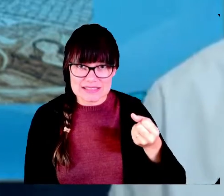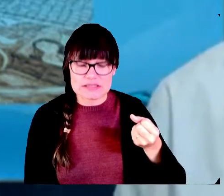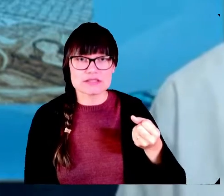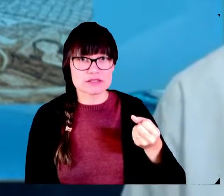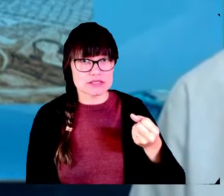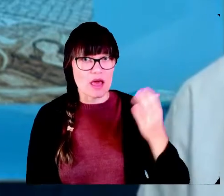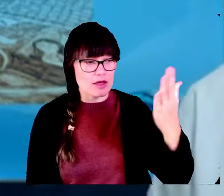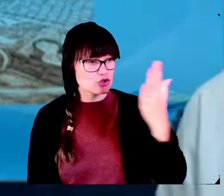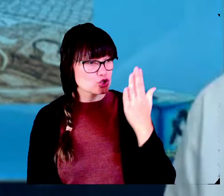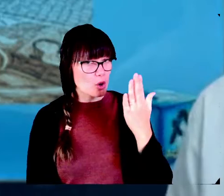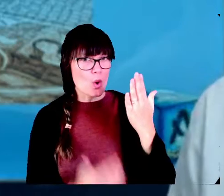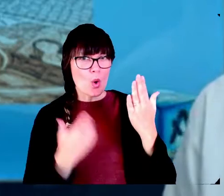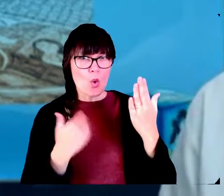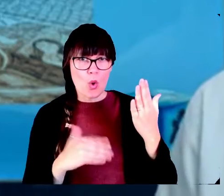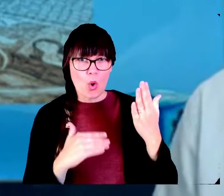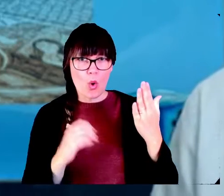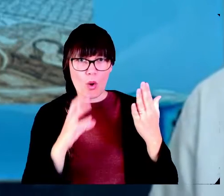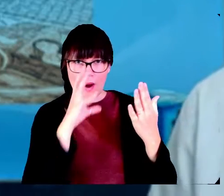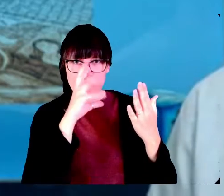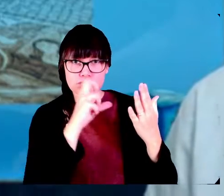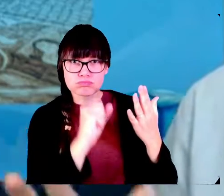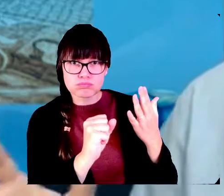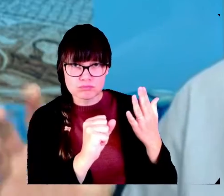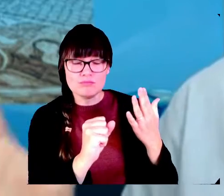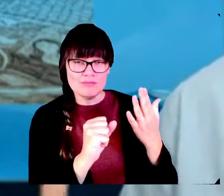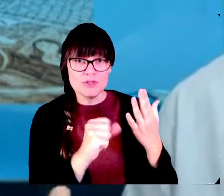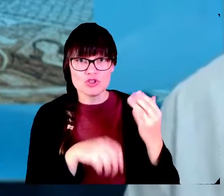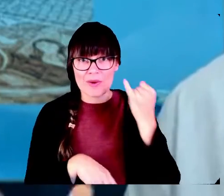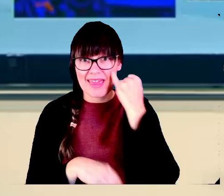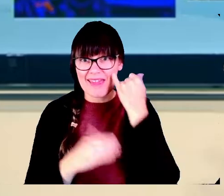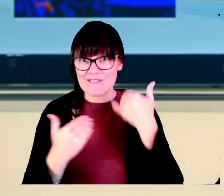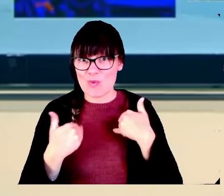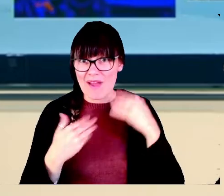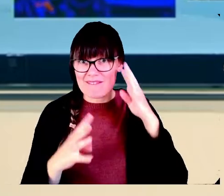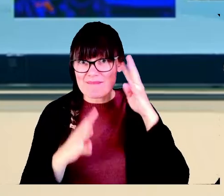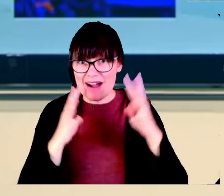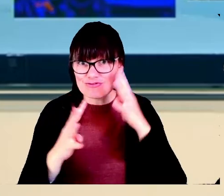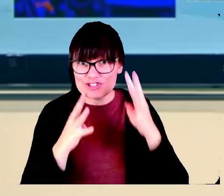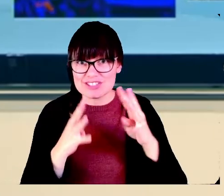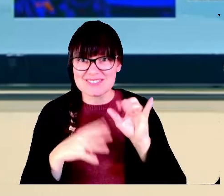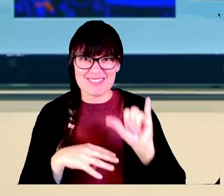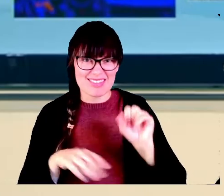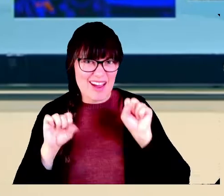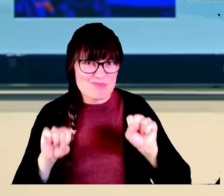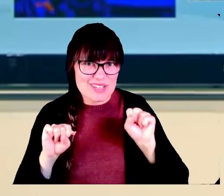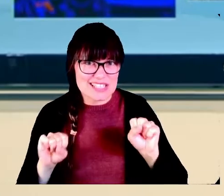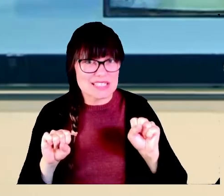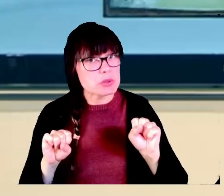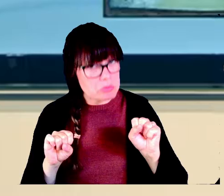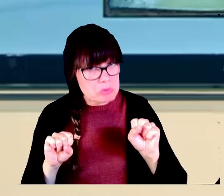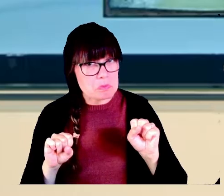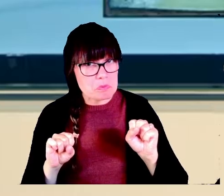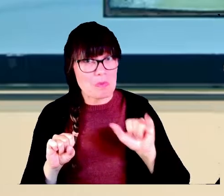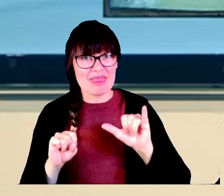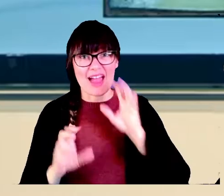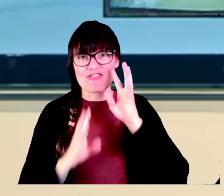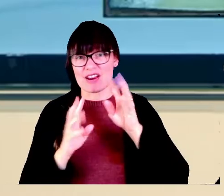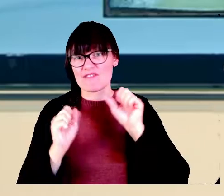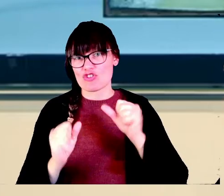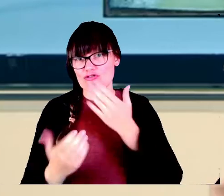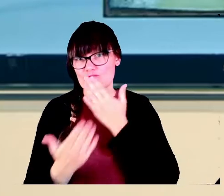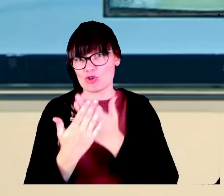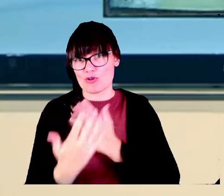really awesome. So if you've got that type of an imagination and that type of ability, then again, this is something with your creativity that you could definitely